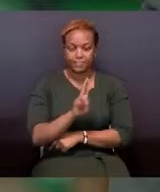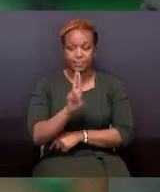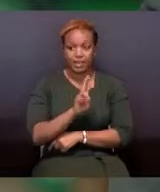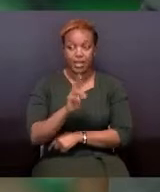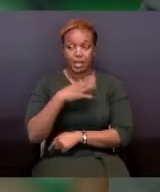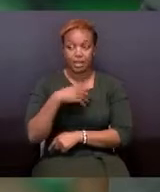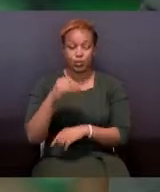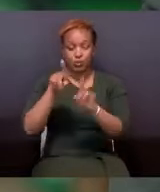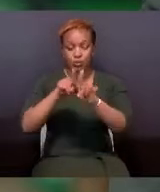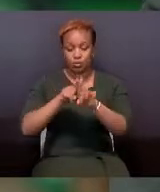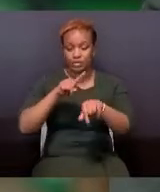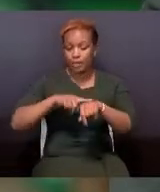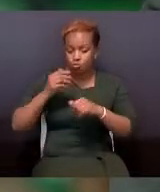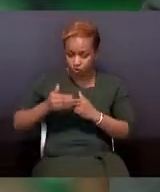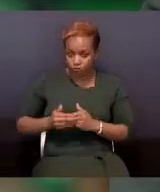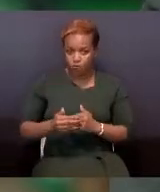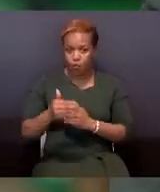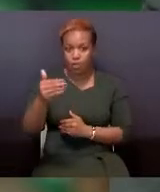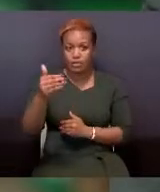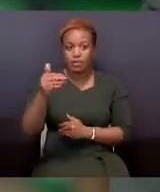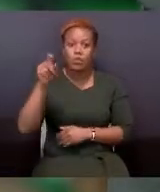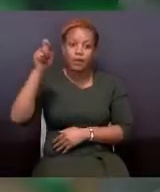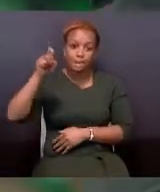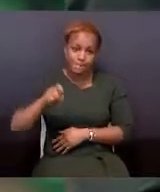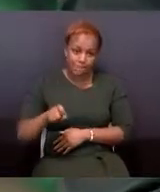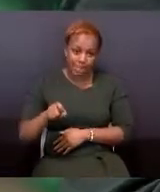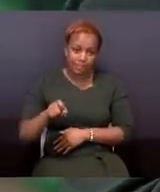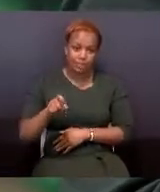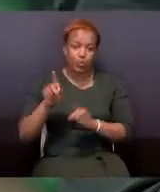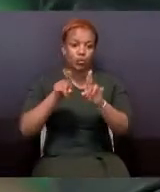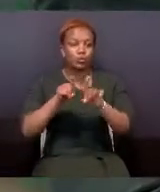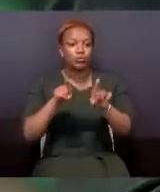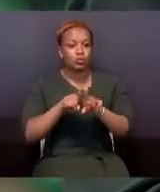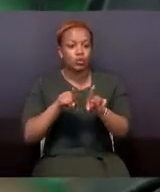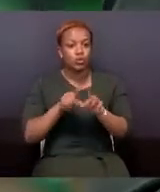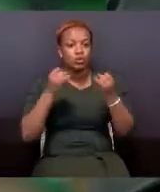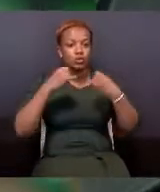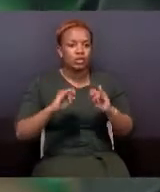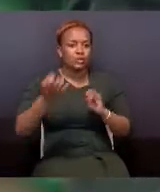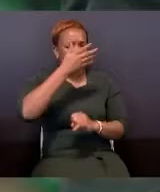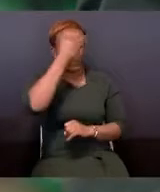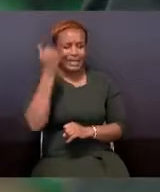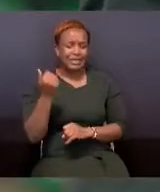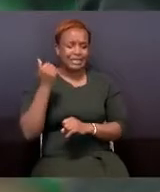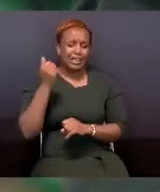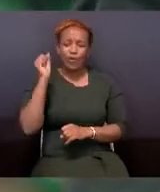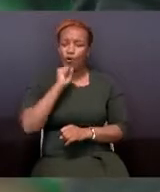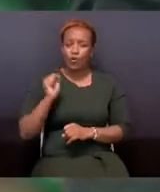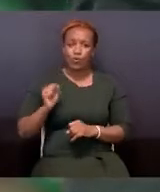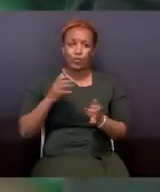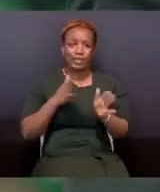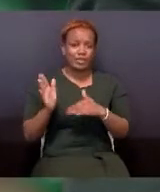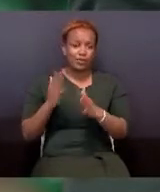And as we move forward, we must also move away from the traditional way